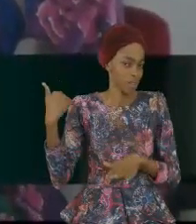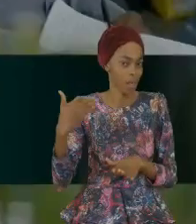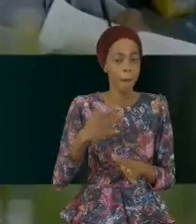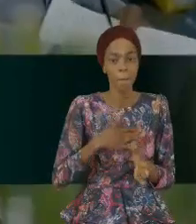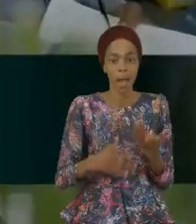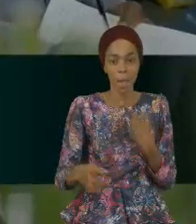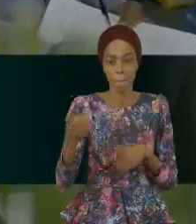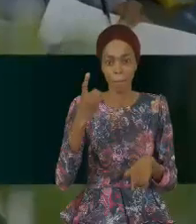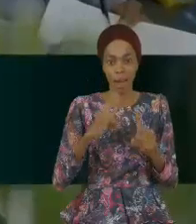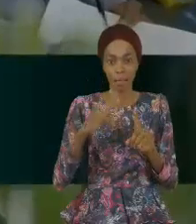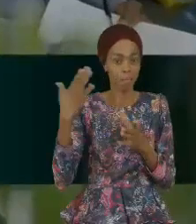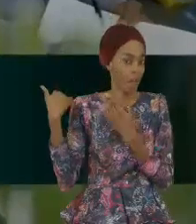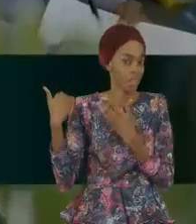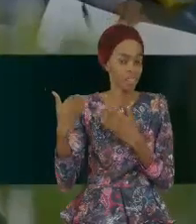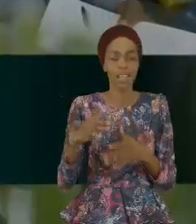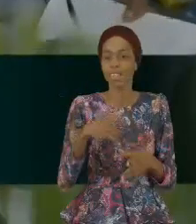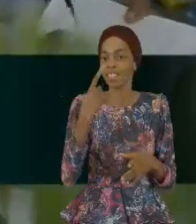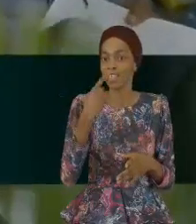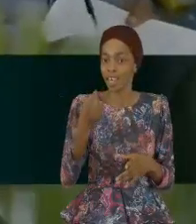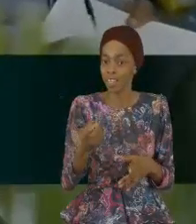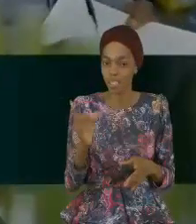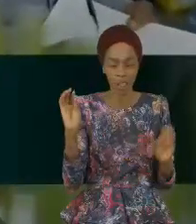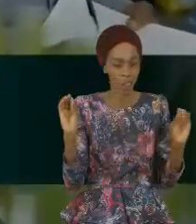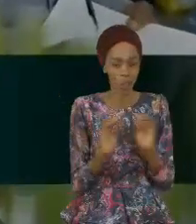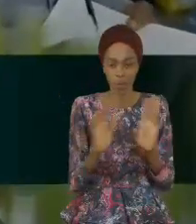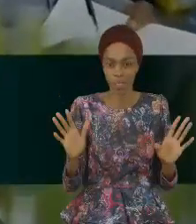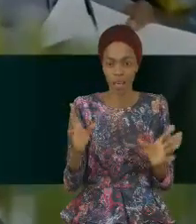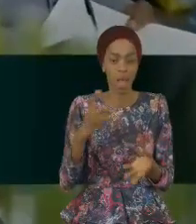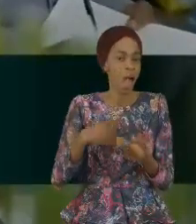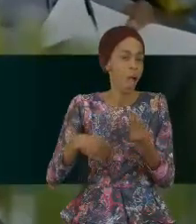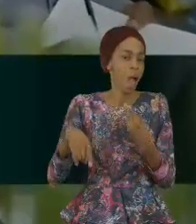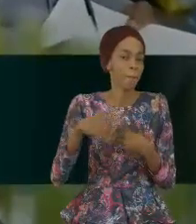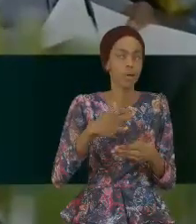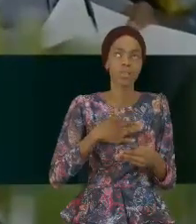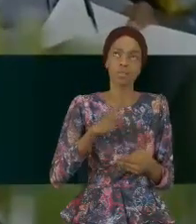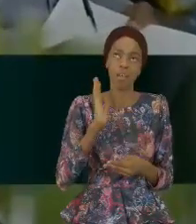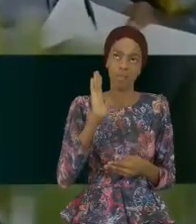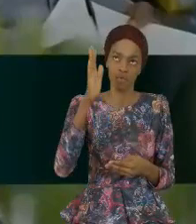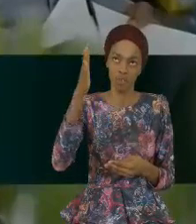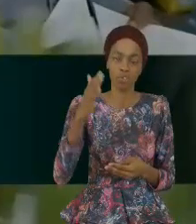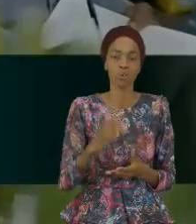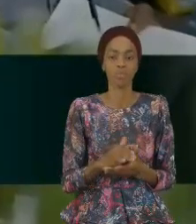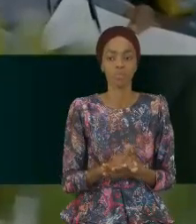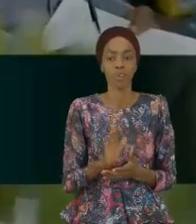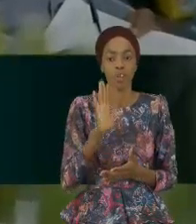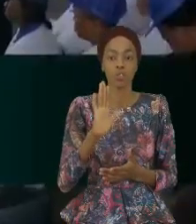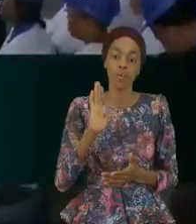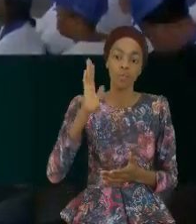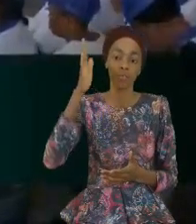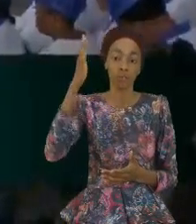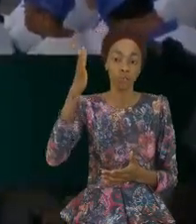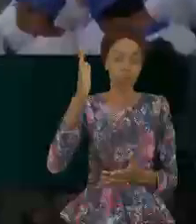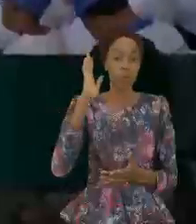My past says nothing about my future. Your future will